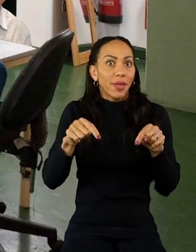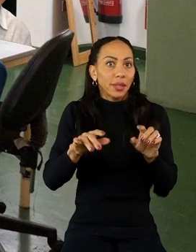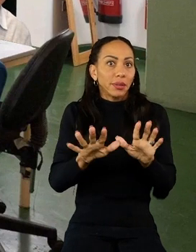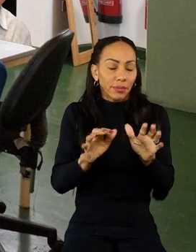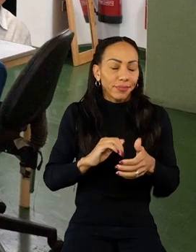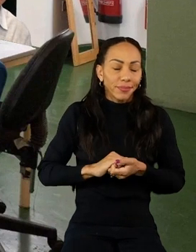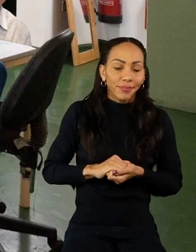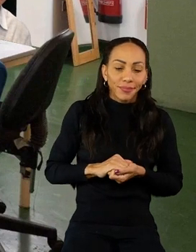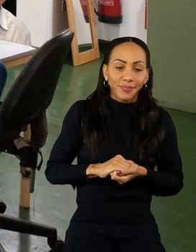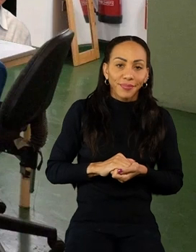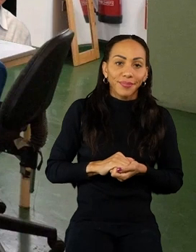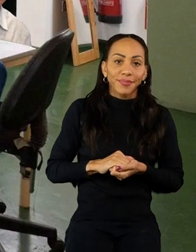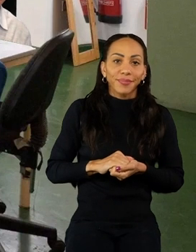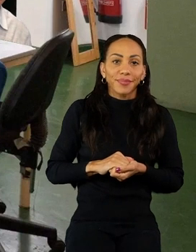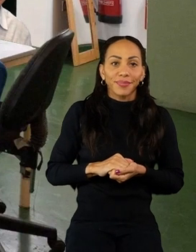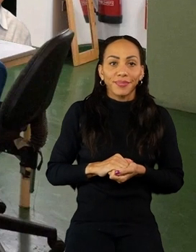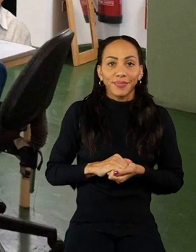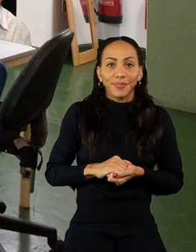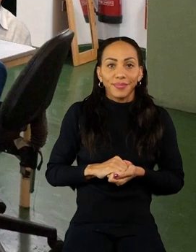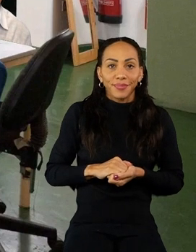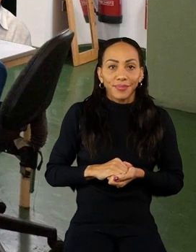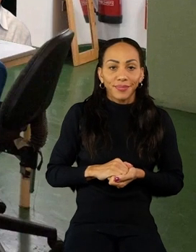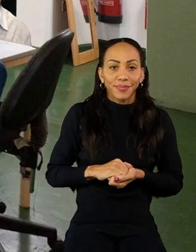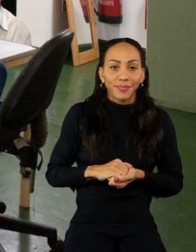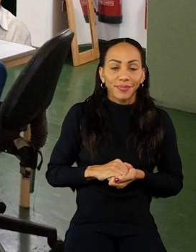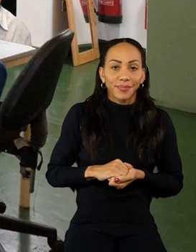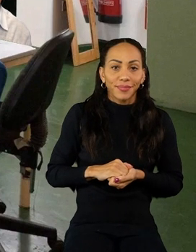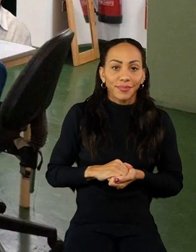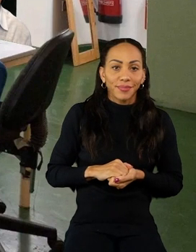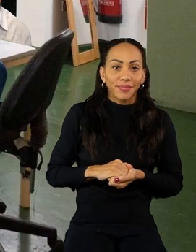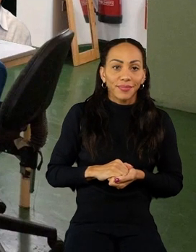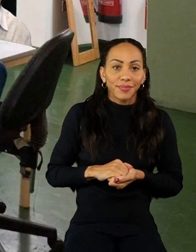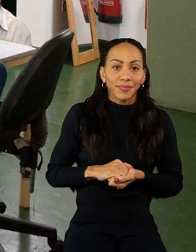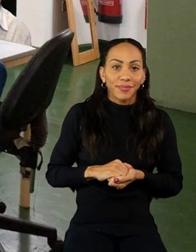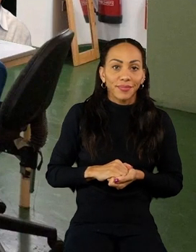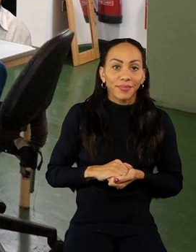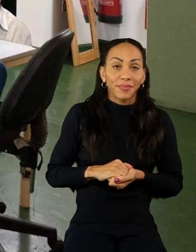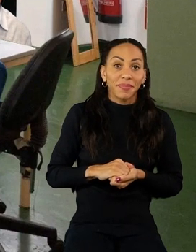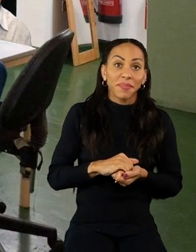Okay. Keep me updated. Maybe there's a way around it.